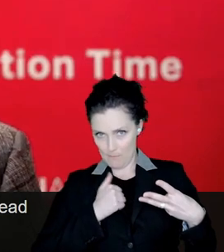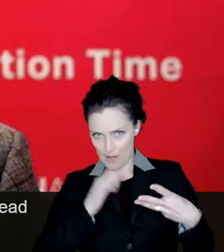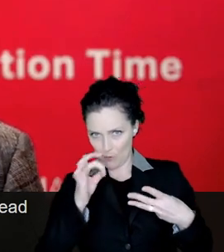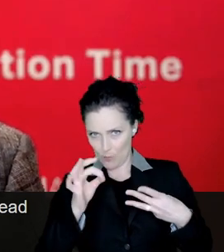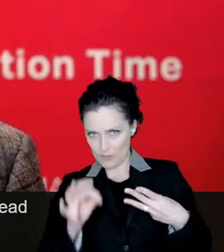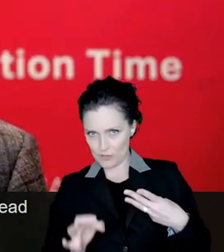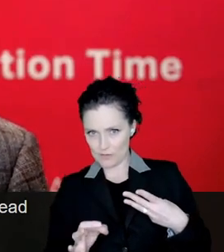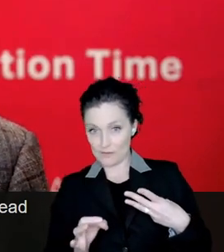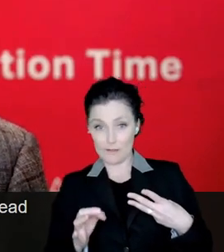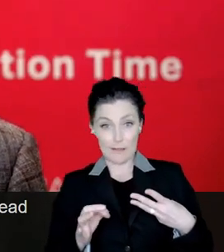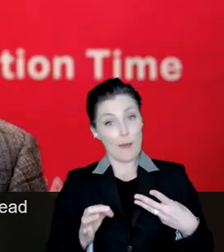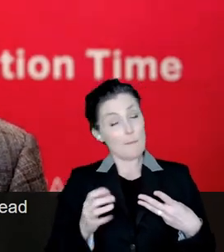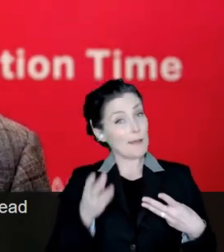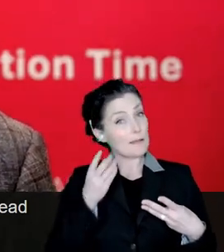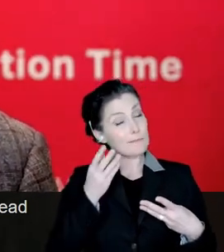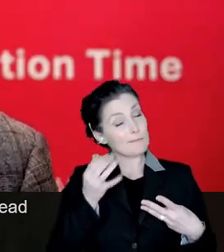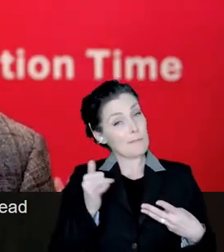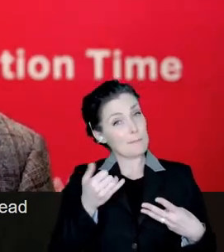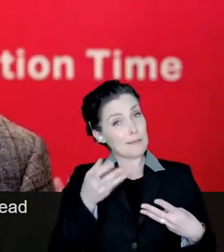might sound familiar.